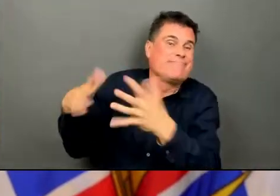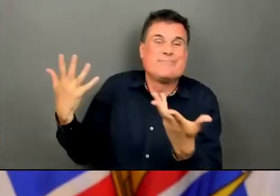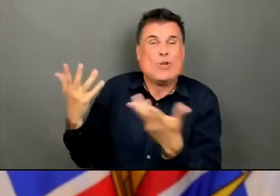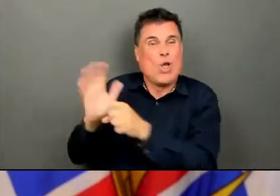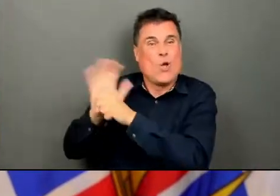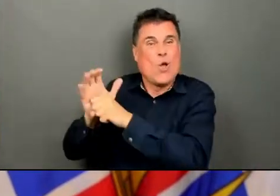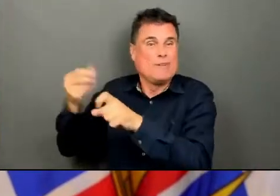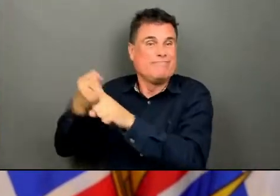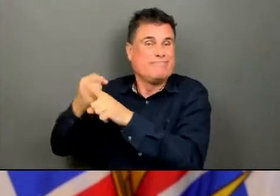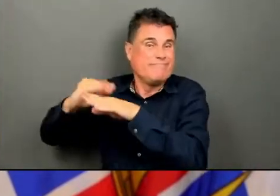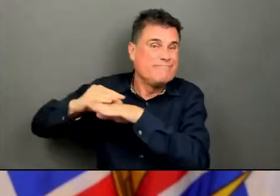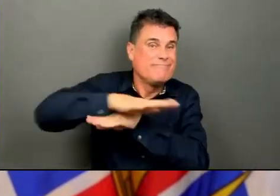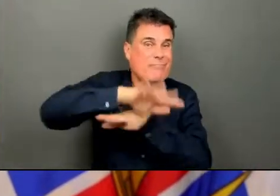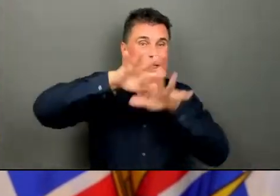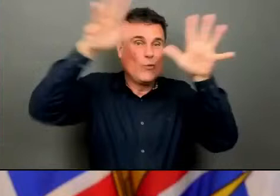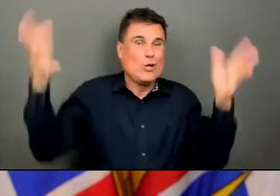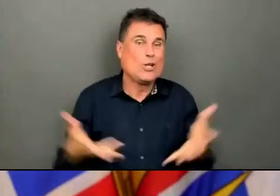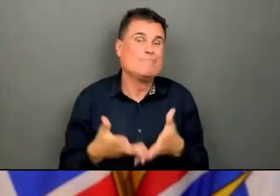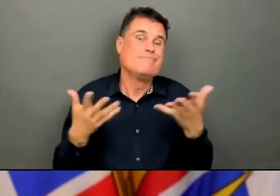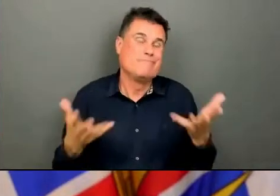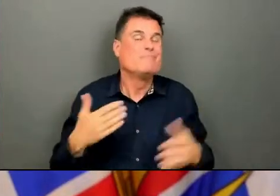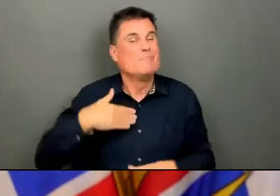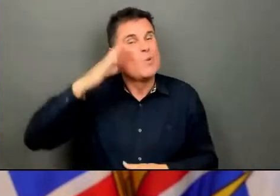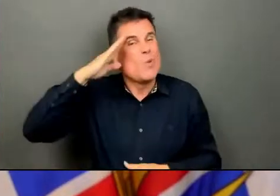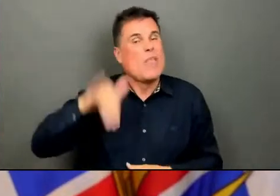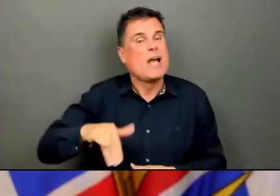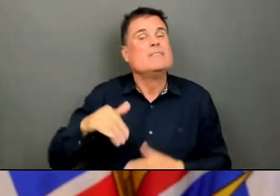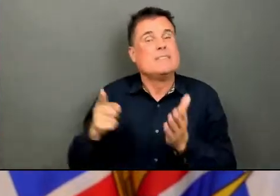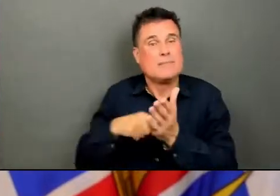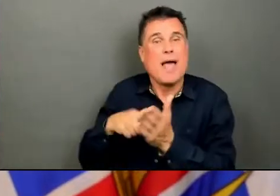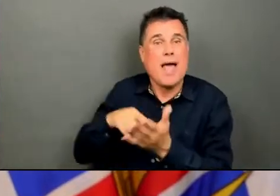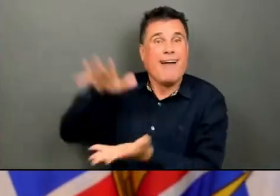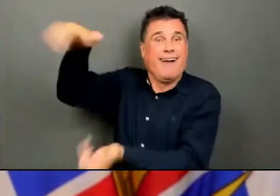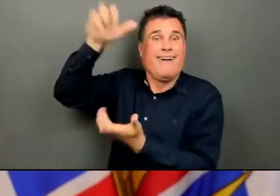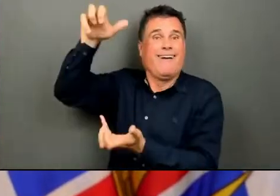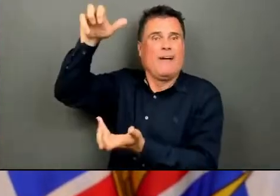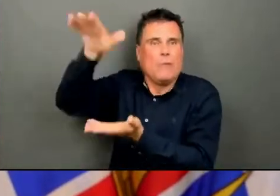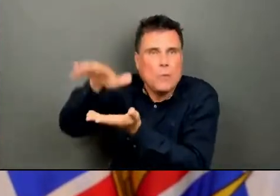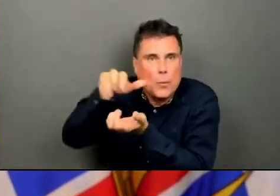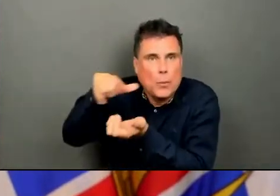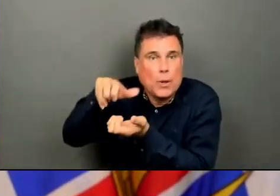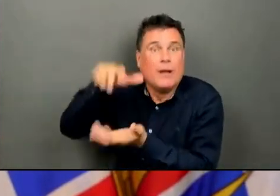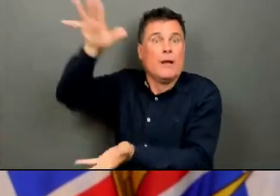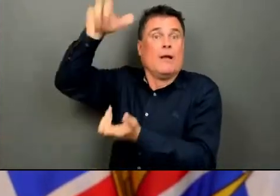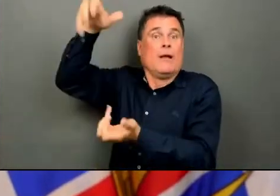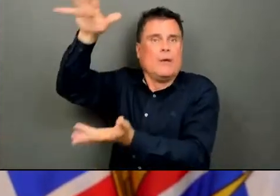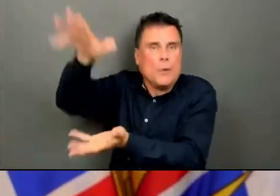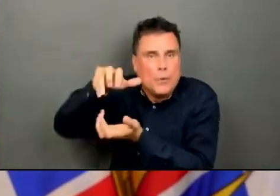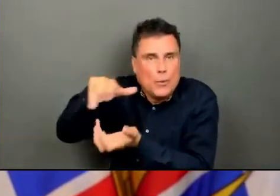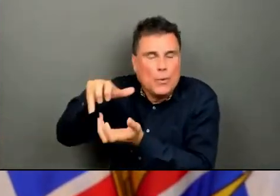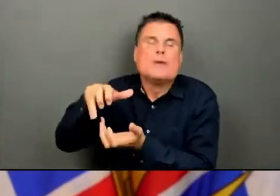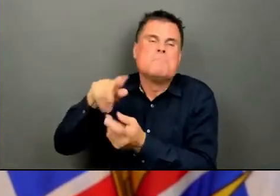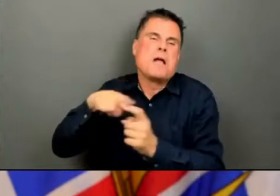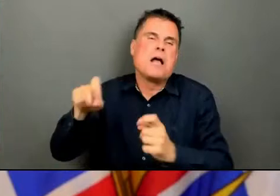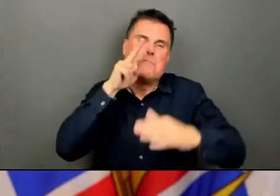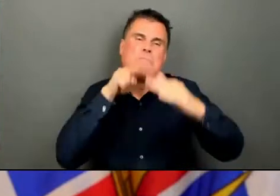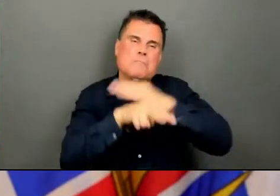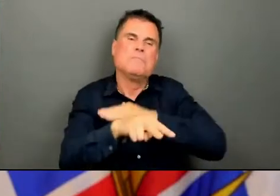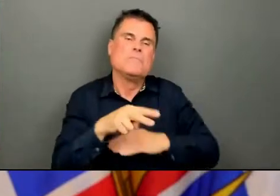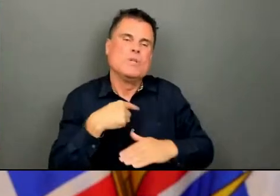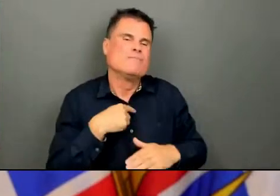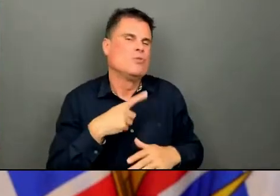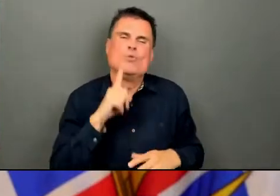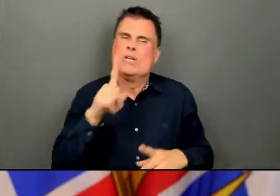global vaccine supply. We know these speed bumps happen, and while disappointing, they're not unexpected, given the complexity of